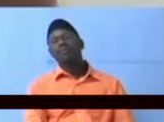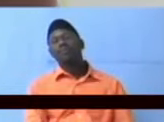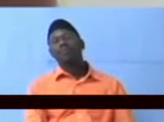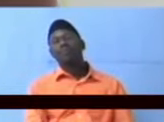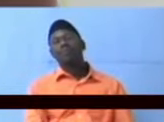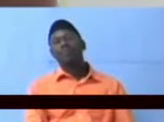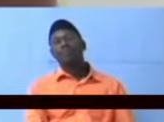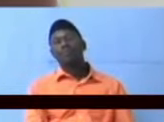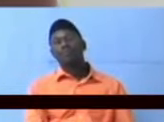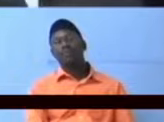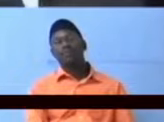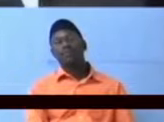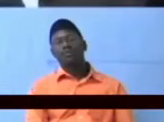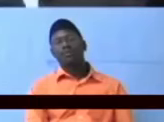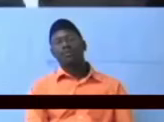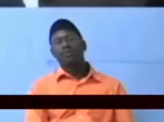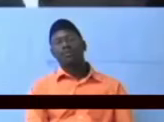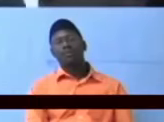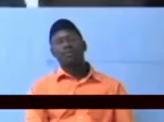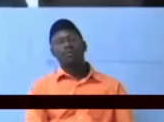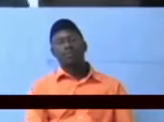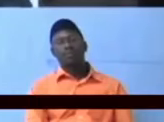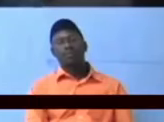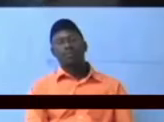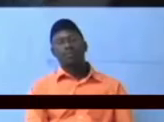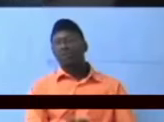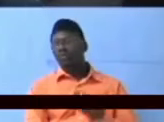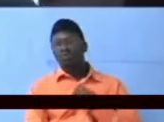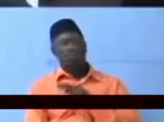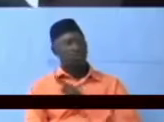No, in fact, there was no directive regarding not granting bail.